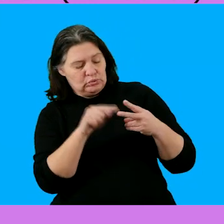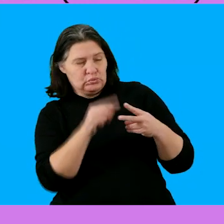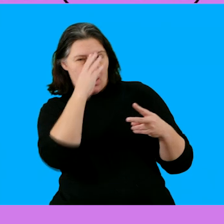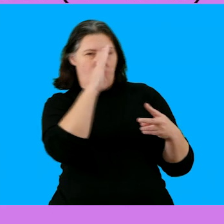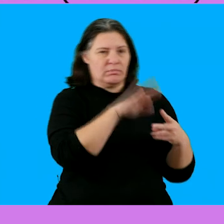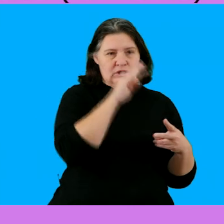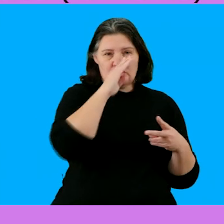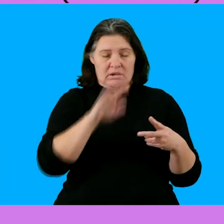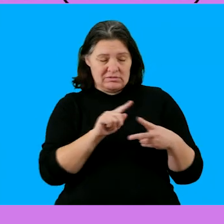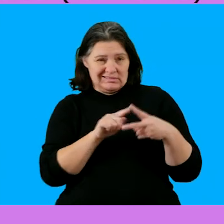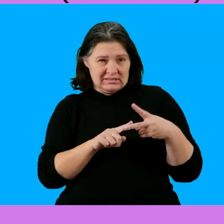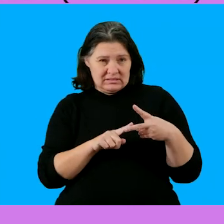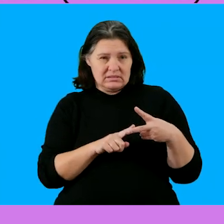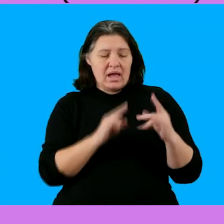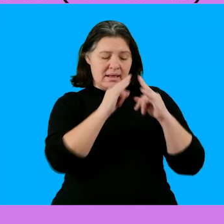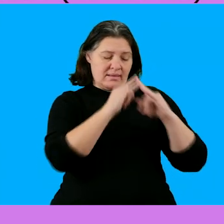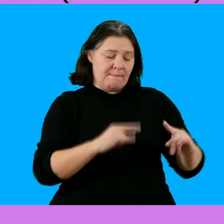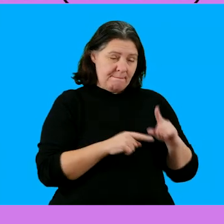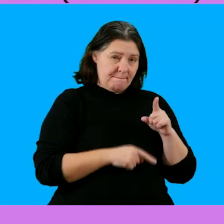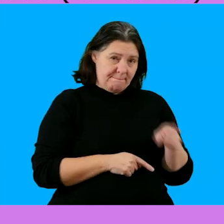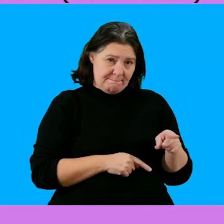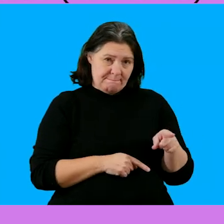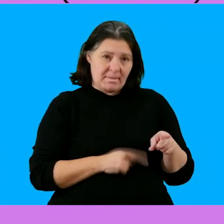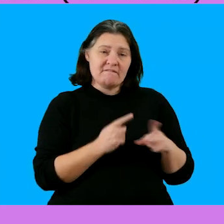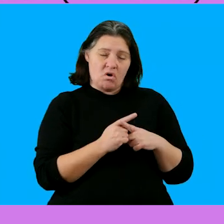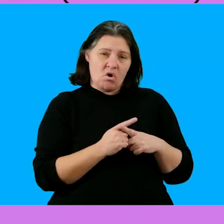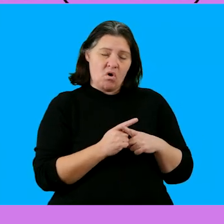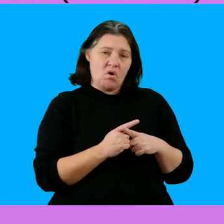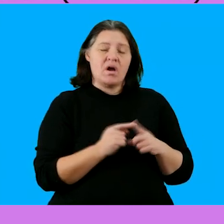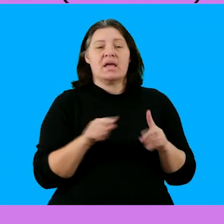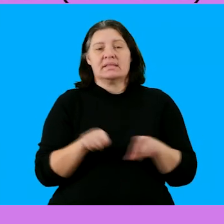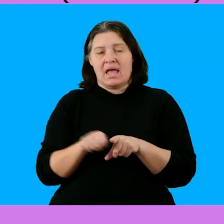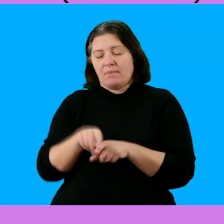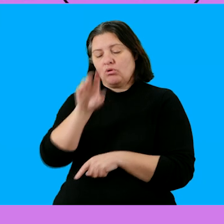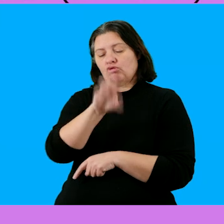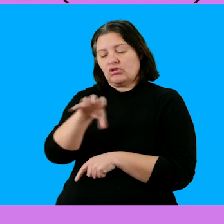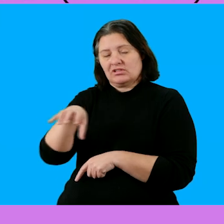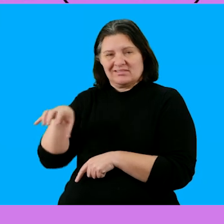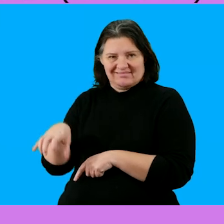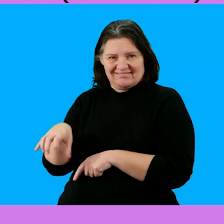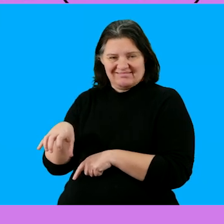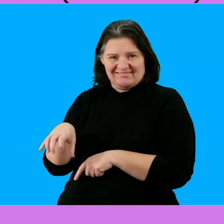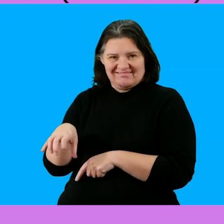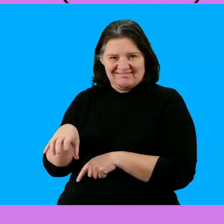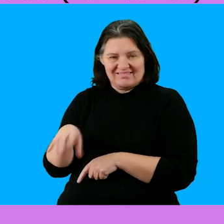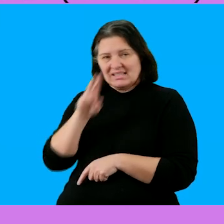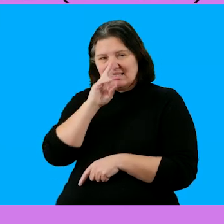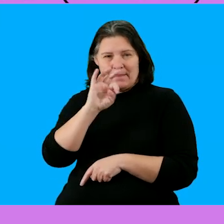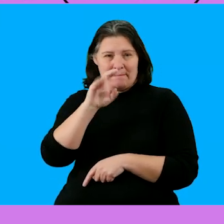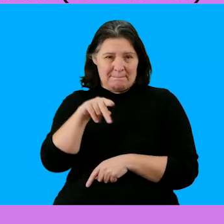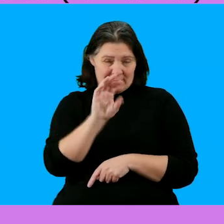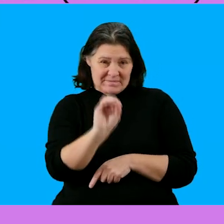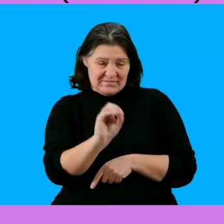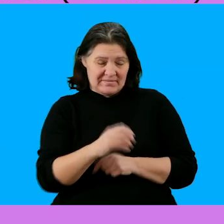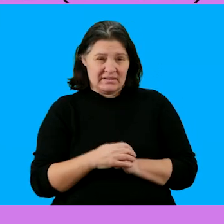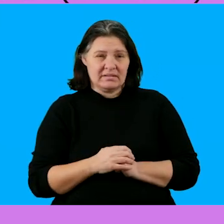offers 2 types of accommodation, It's camping facilities, that's now for your tent, as well as cottages, as we can see